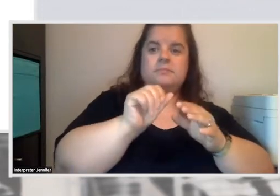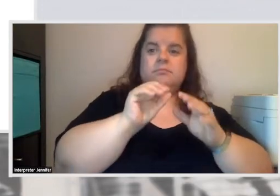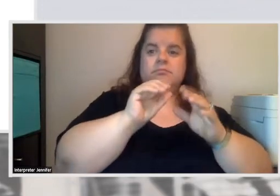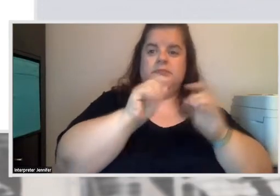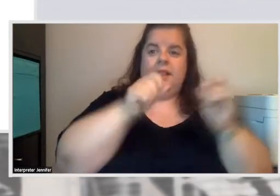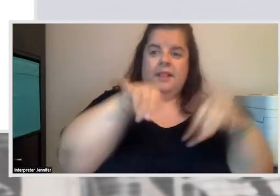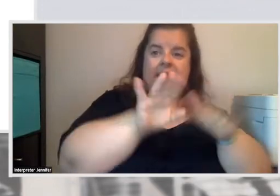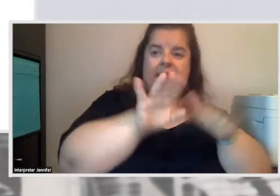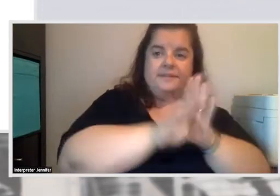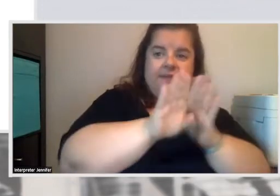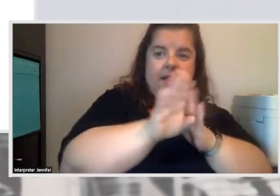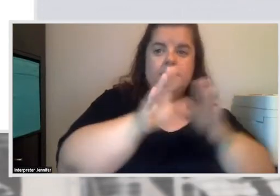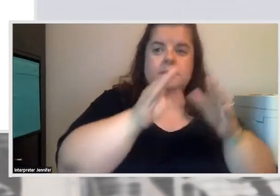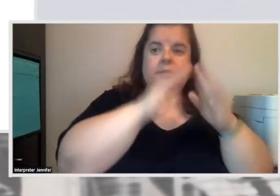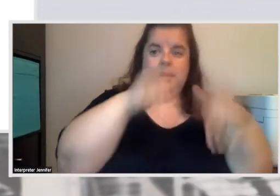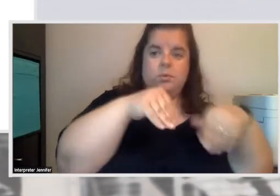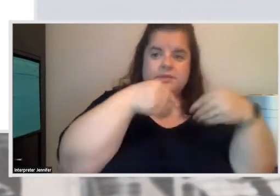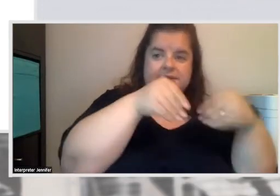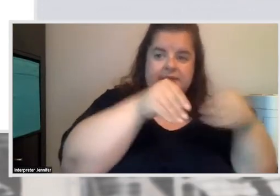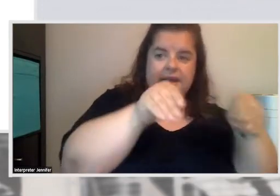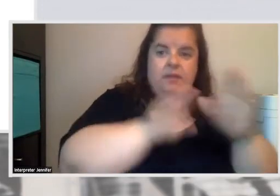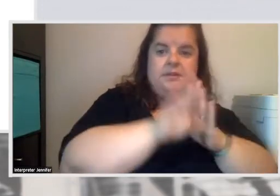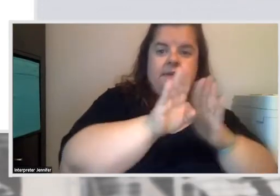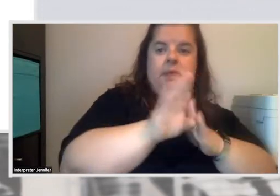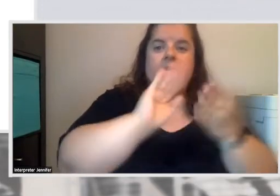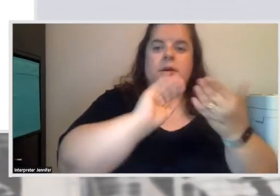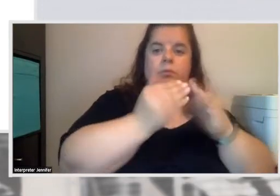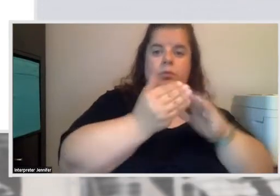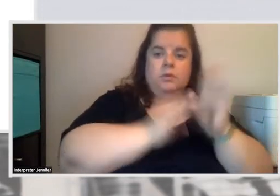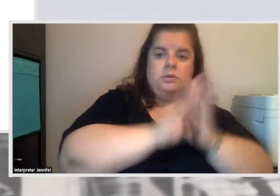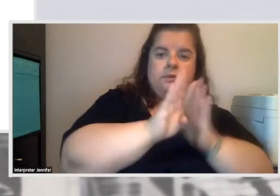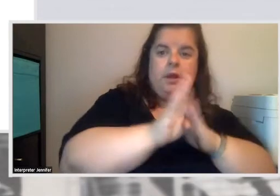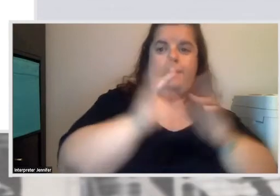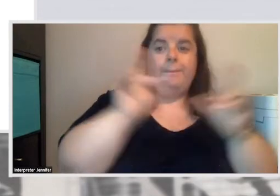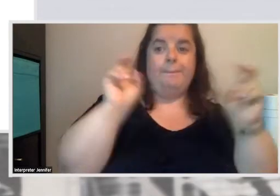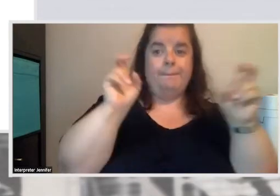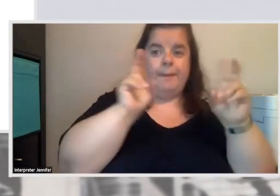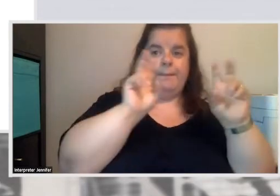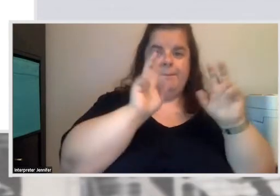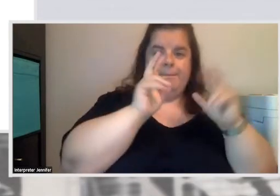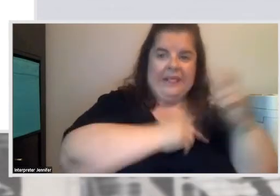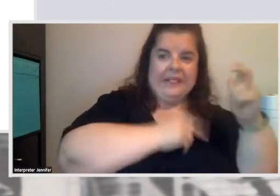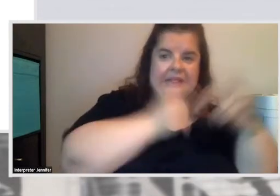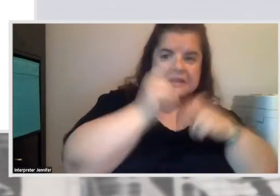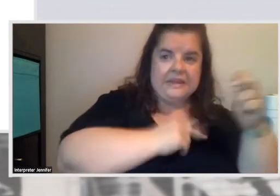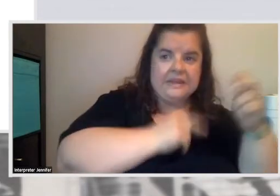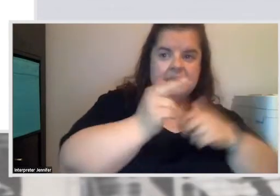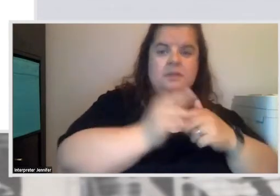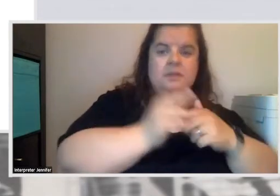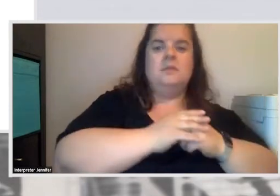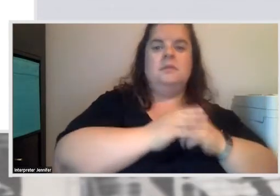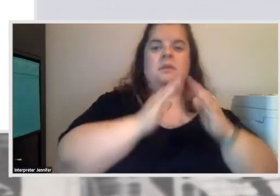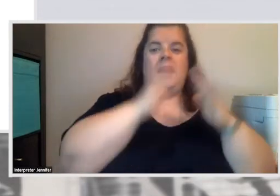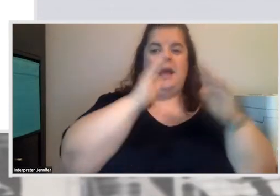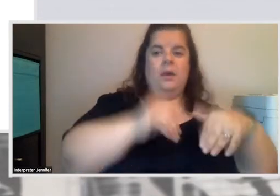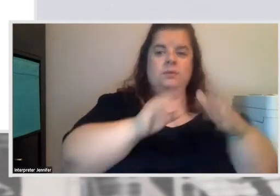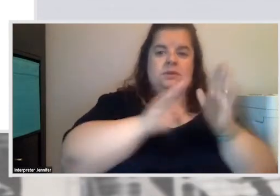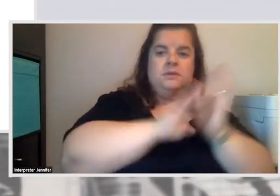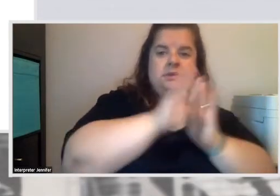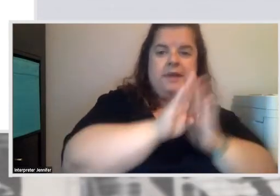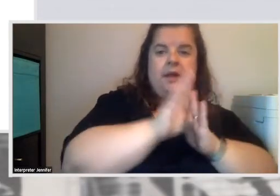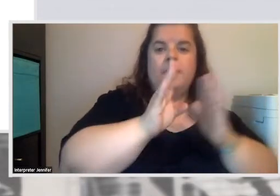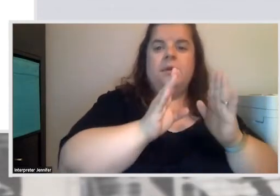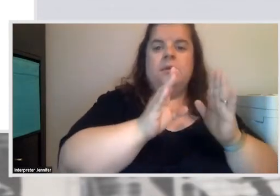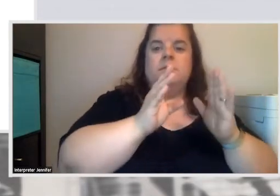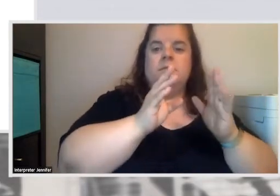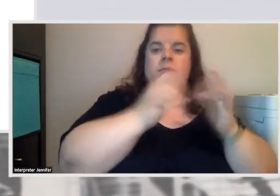is in community development, buildings, right? Bricks and mortar, real estate, housing development, place-based